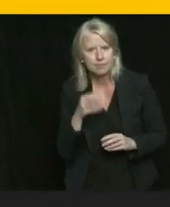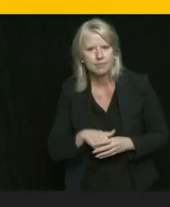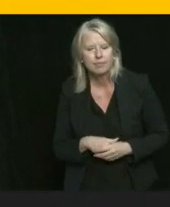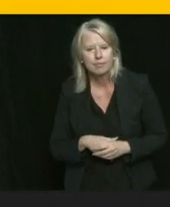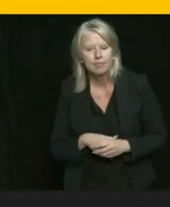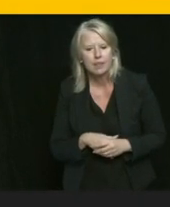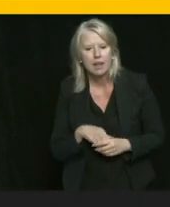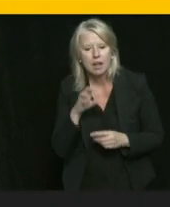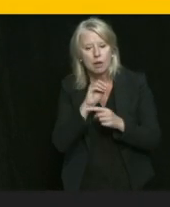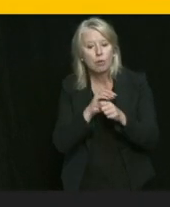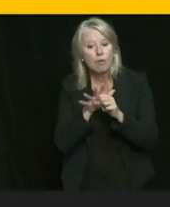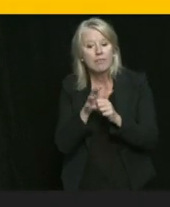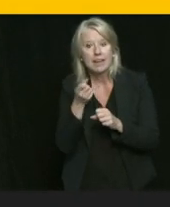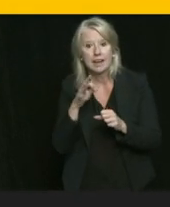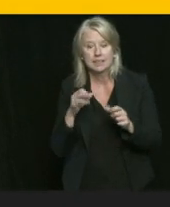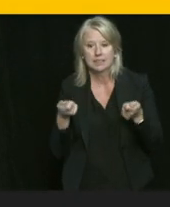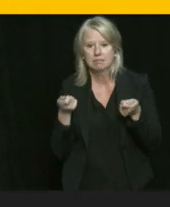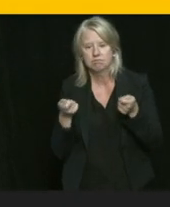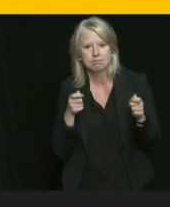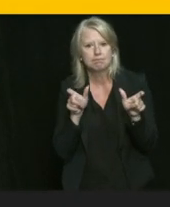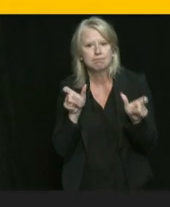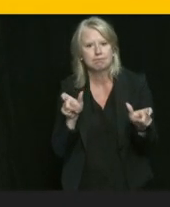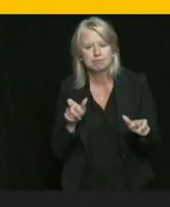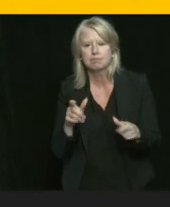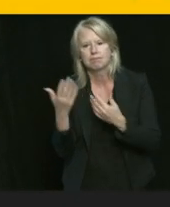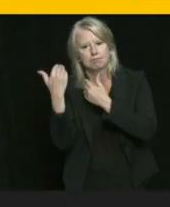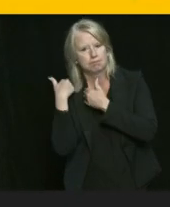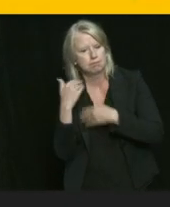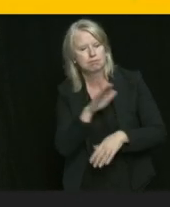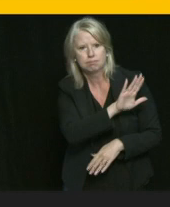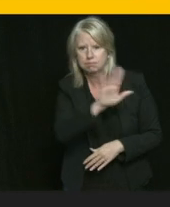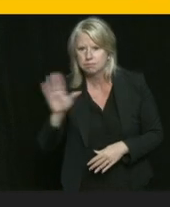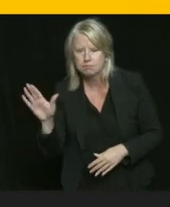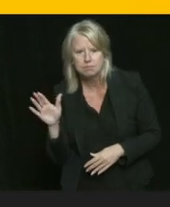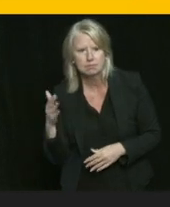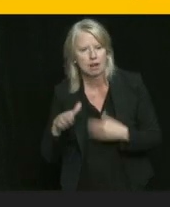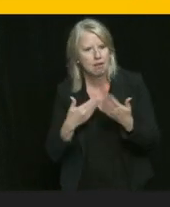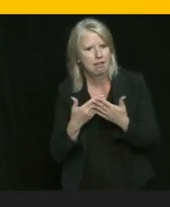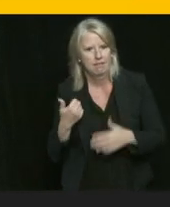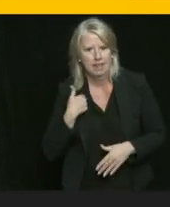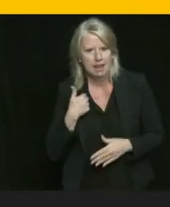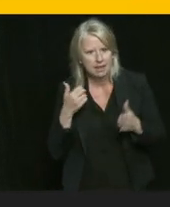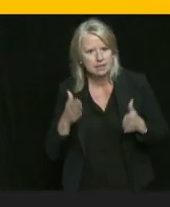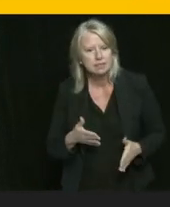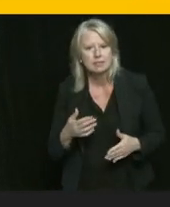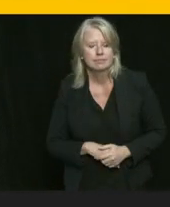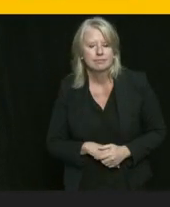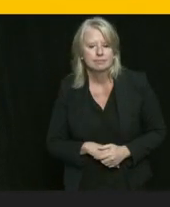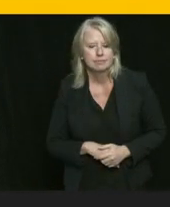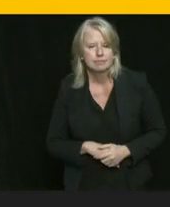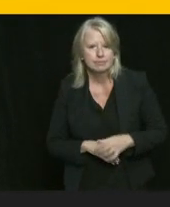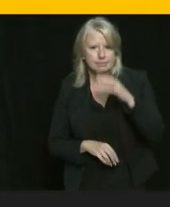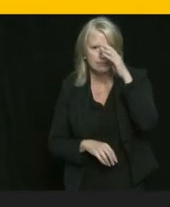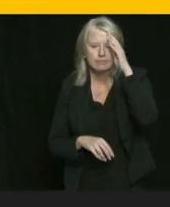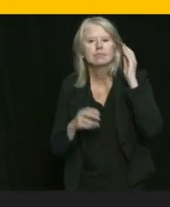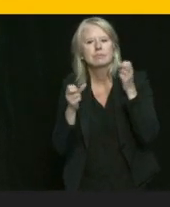Managing COVID-19 is a whole of Canada team effort. We've said many times that public health cannot do team.